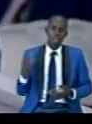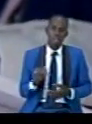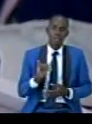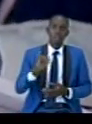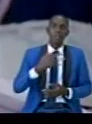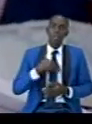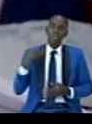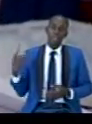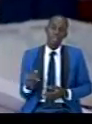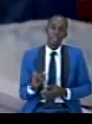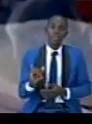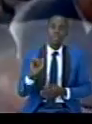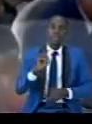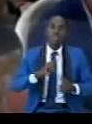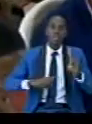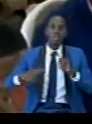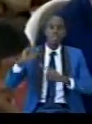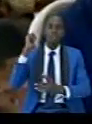ever.